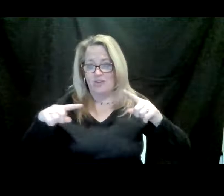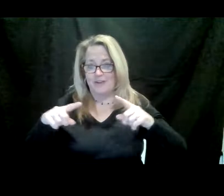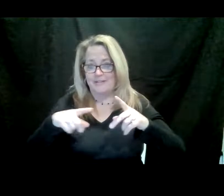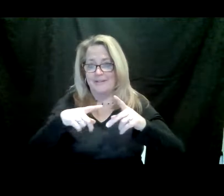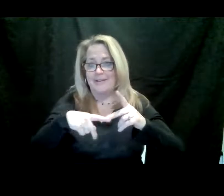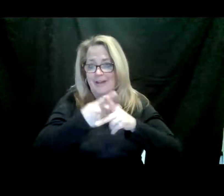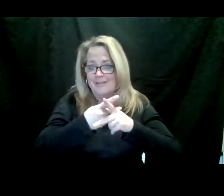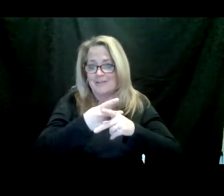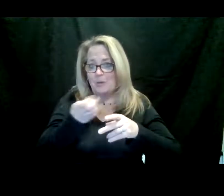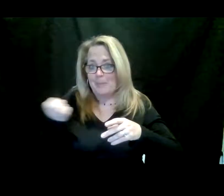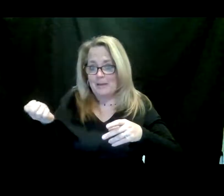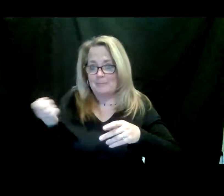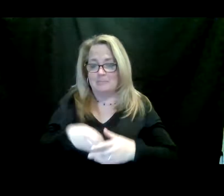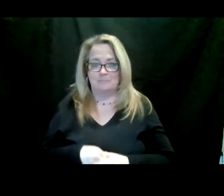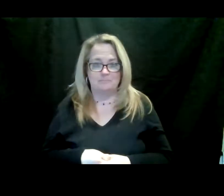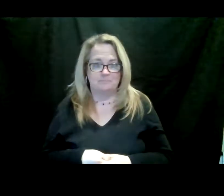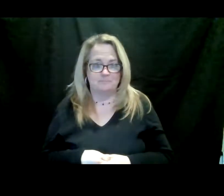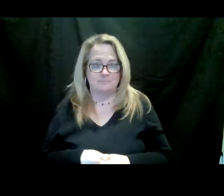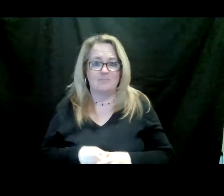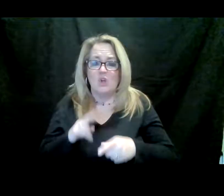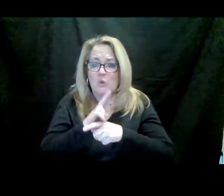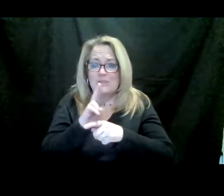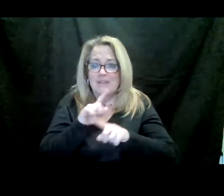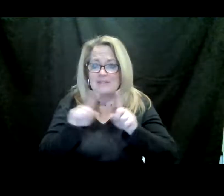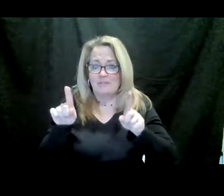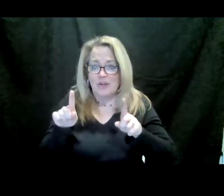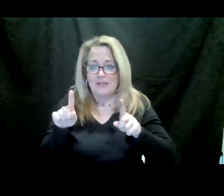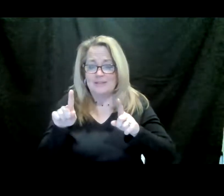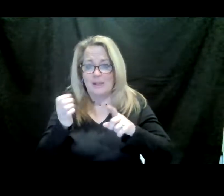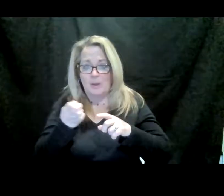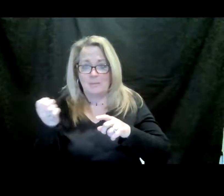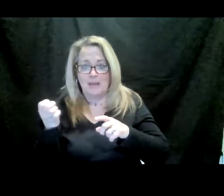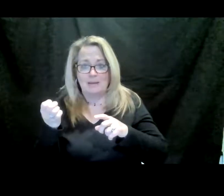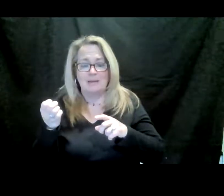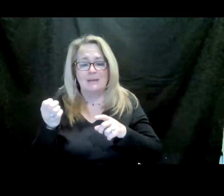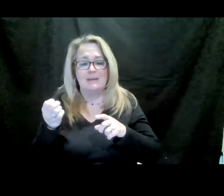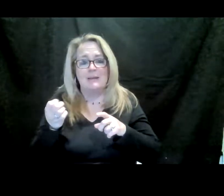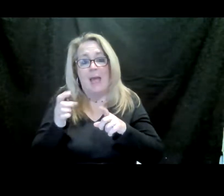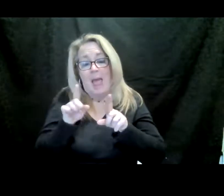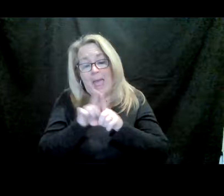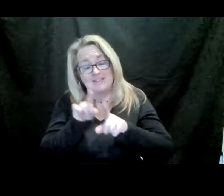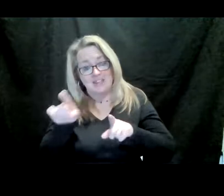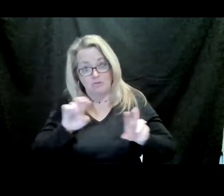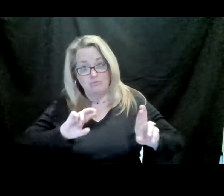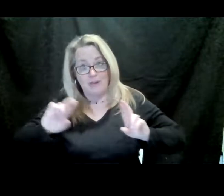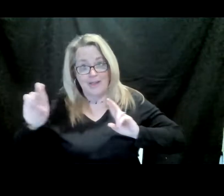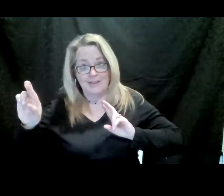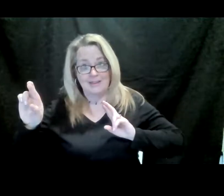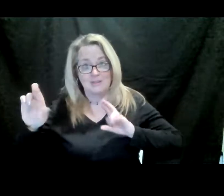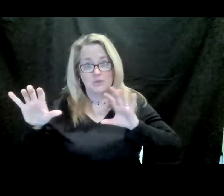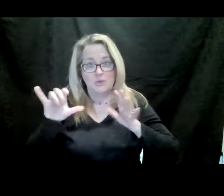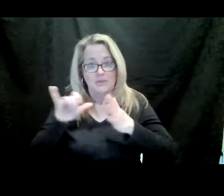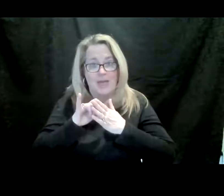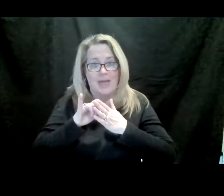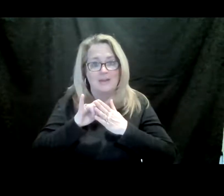equipment. Using the different pieces of equipment as a child is physically ready to do them varies a